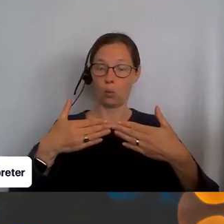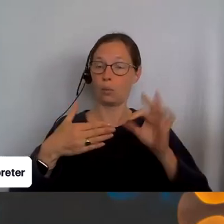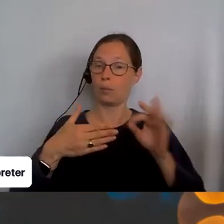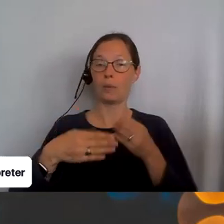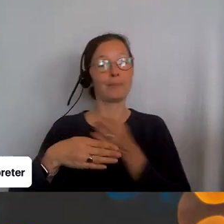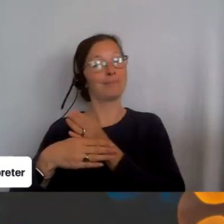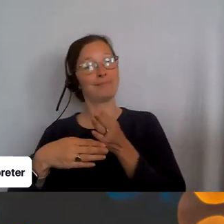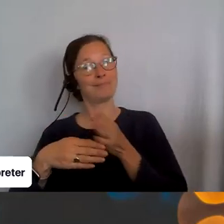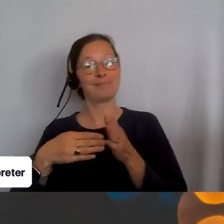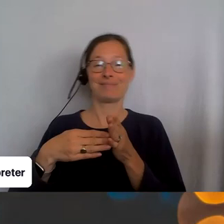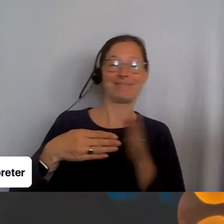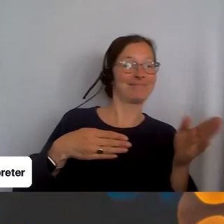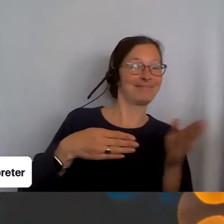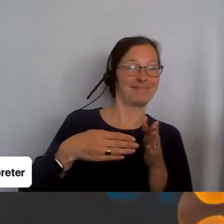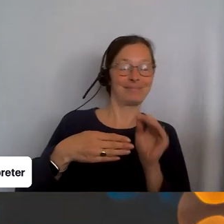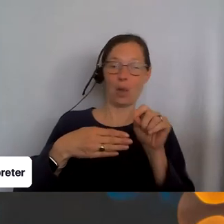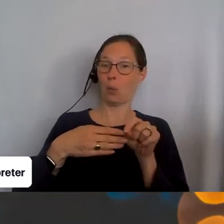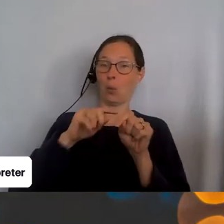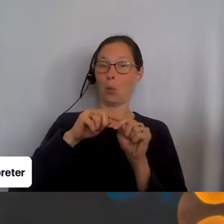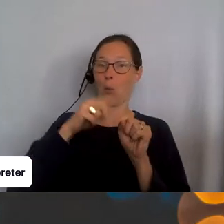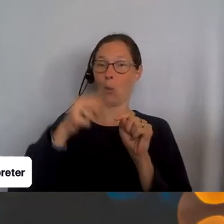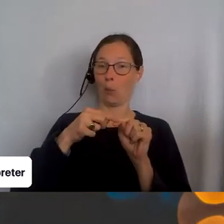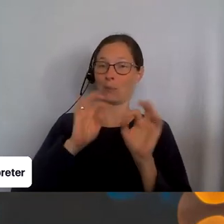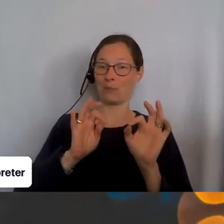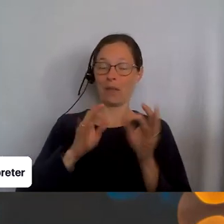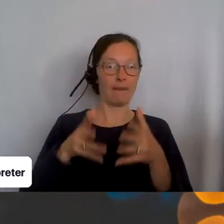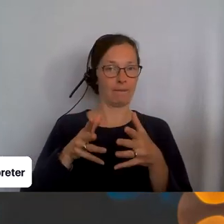on the other. Now just leave it.